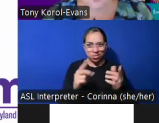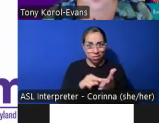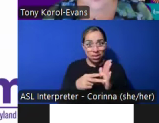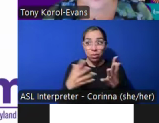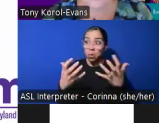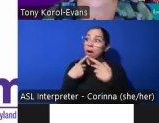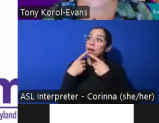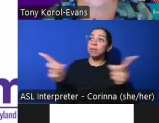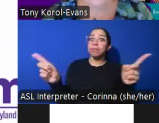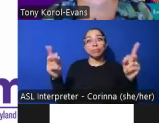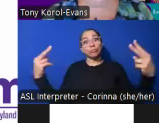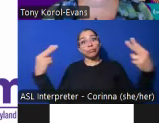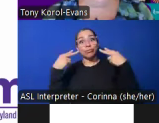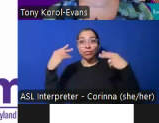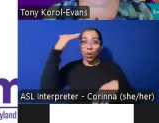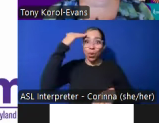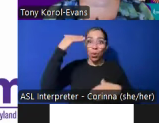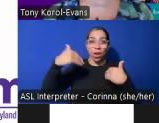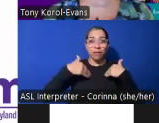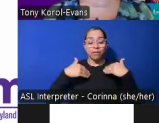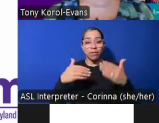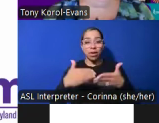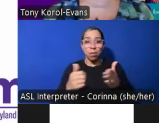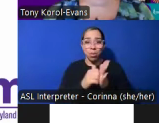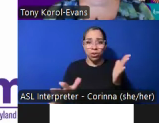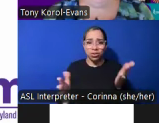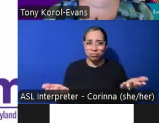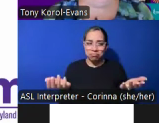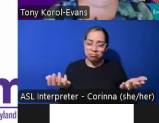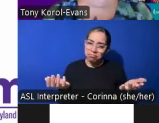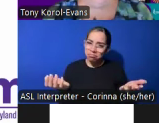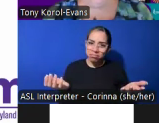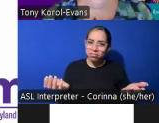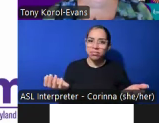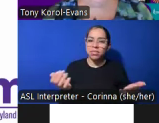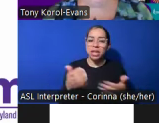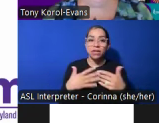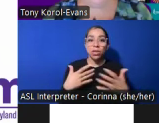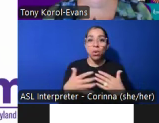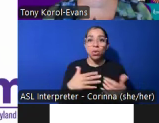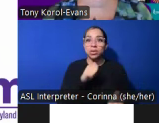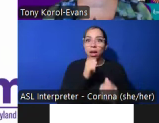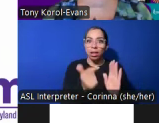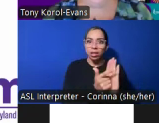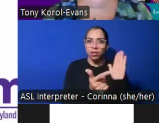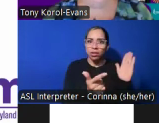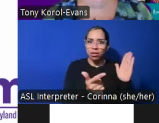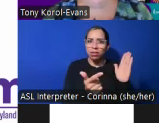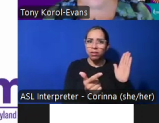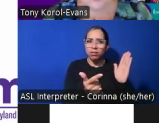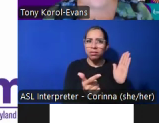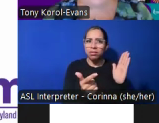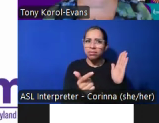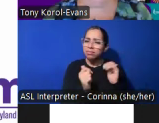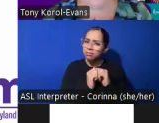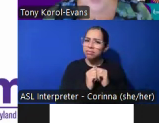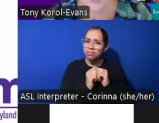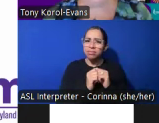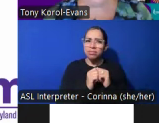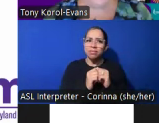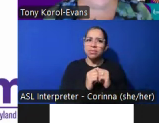an abortion. So even though it's not illegal here, some people, it's a very